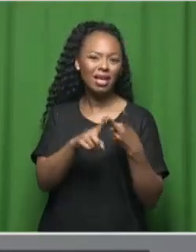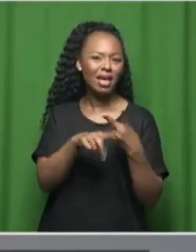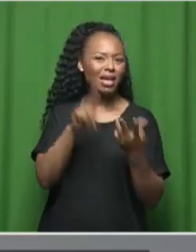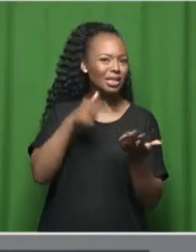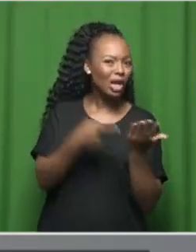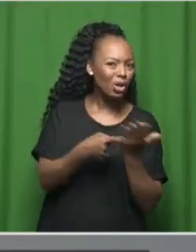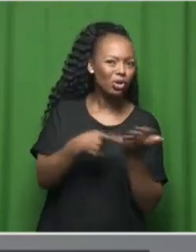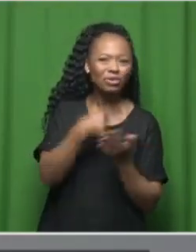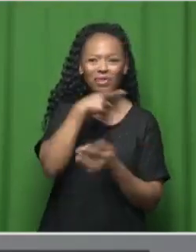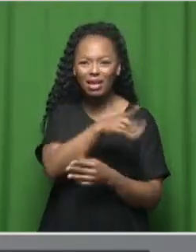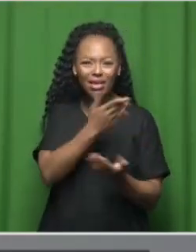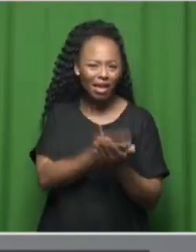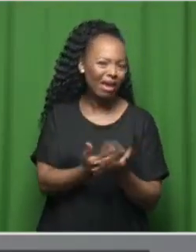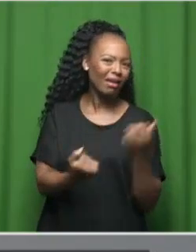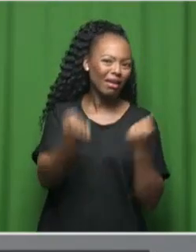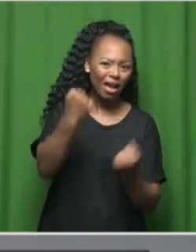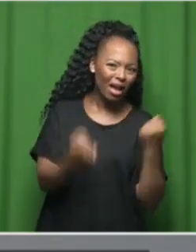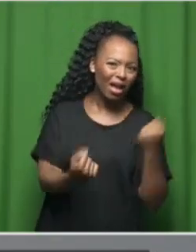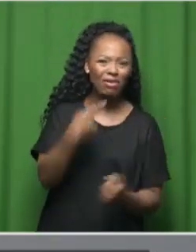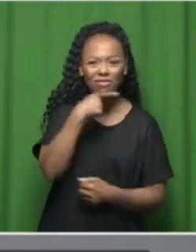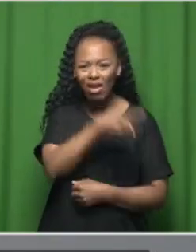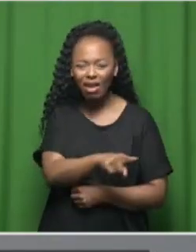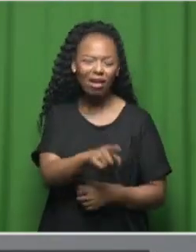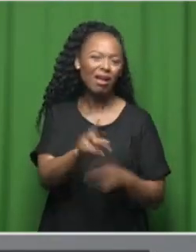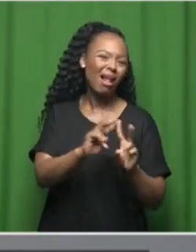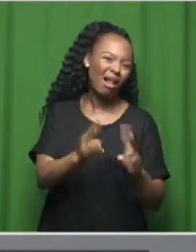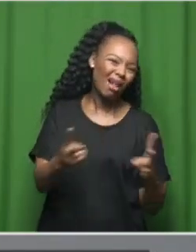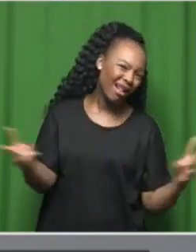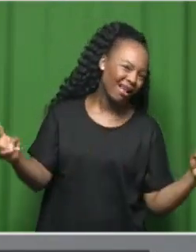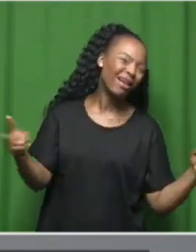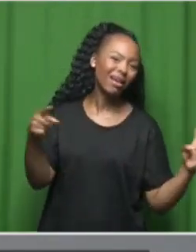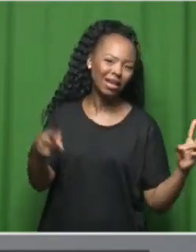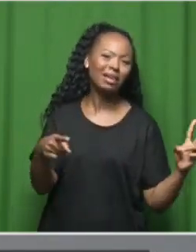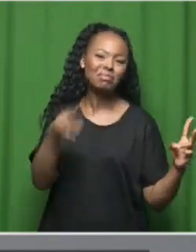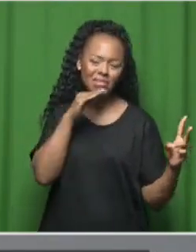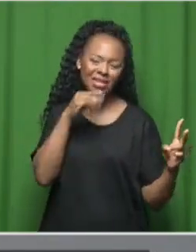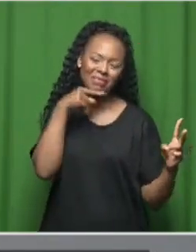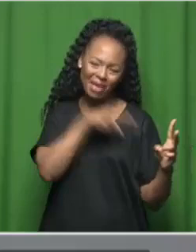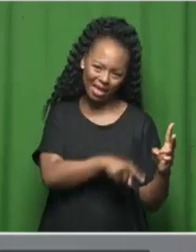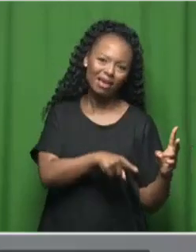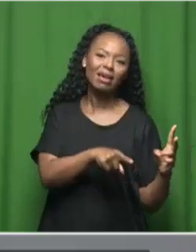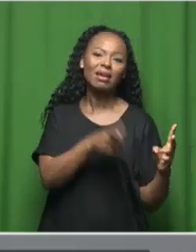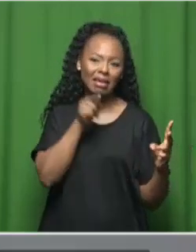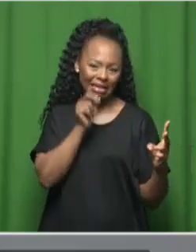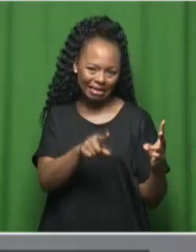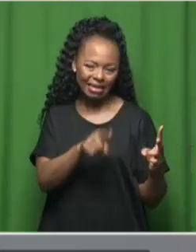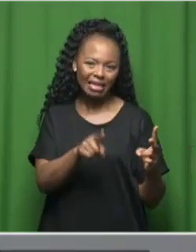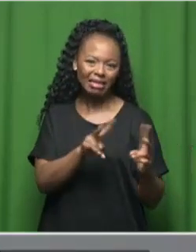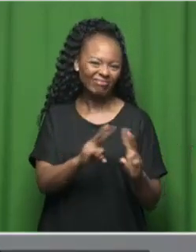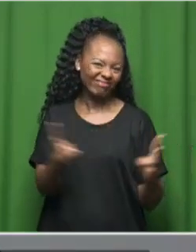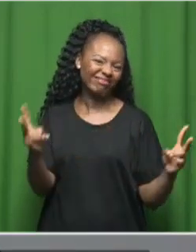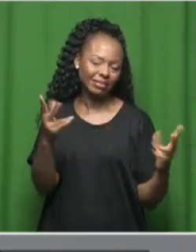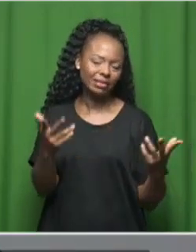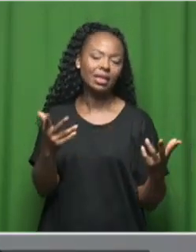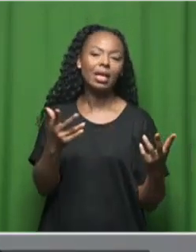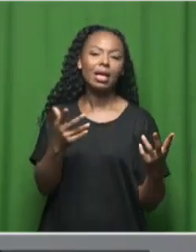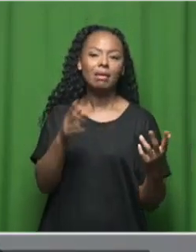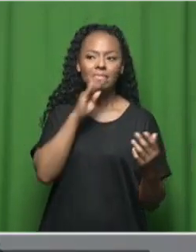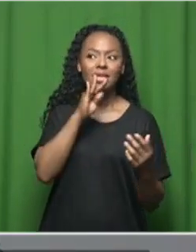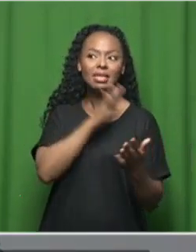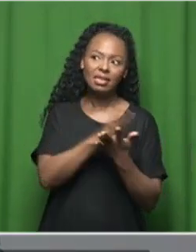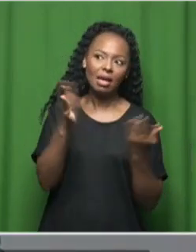motor cars, parts. It's just beyond controllable. So, I mean, with the effect of it, there must be some sort